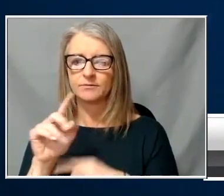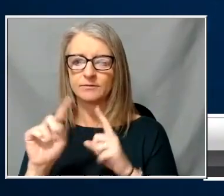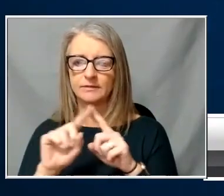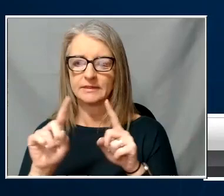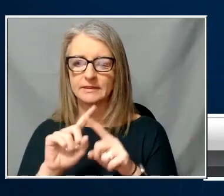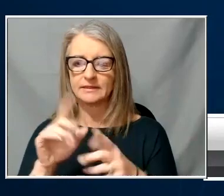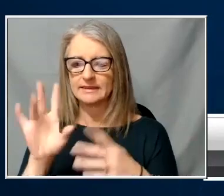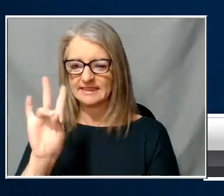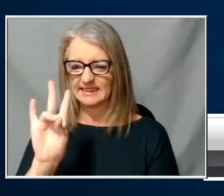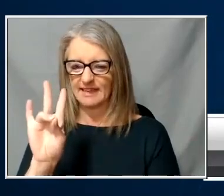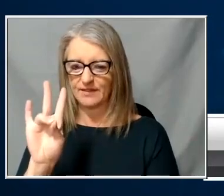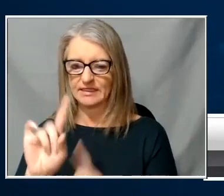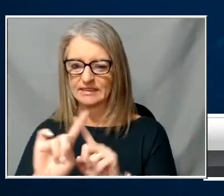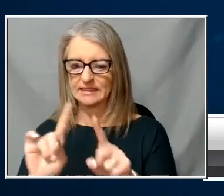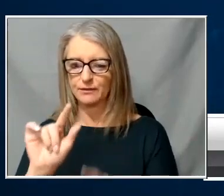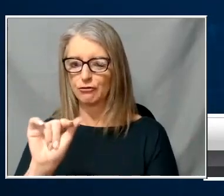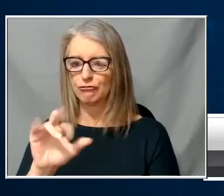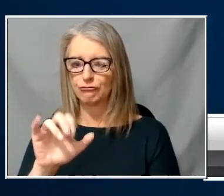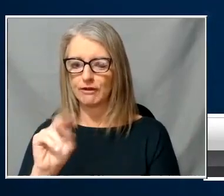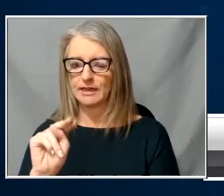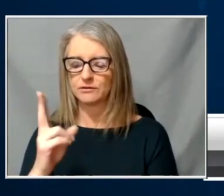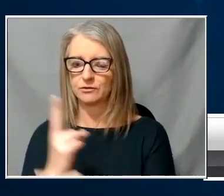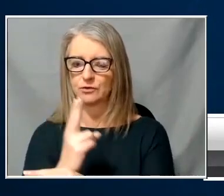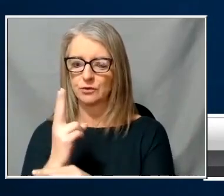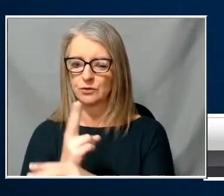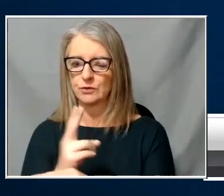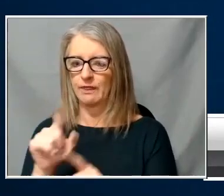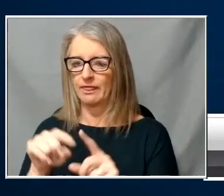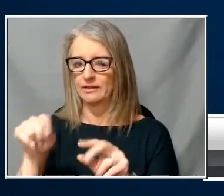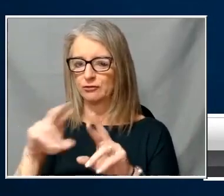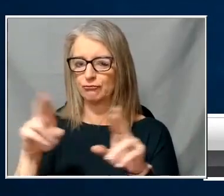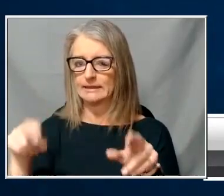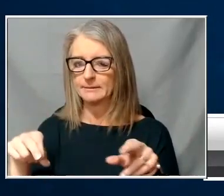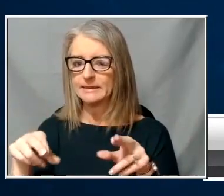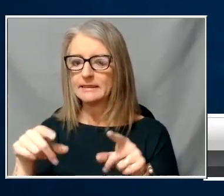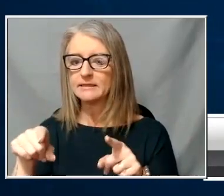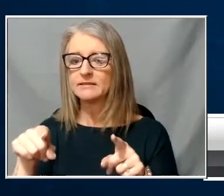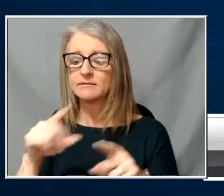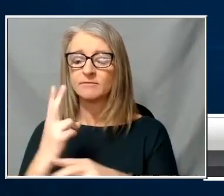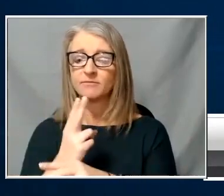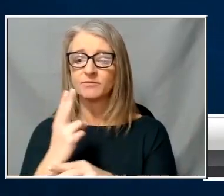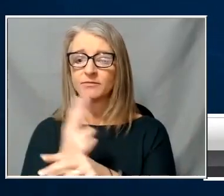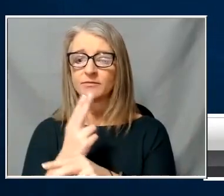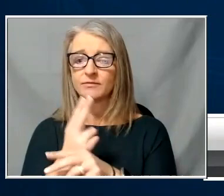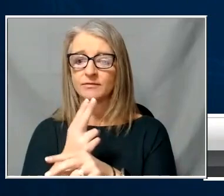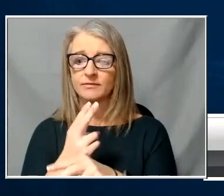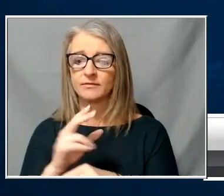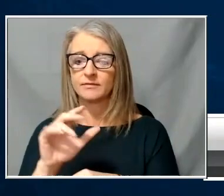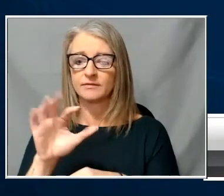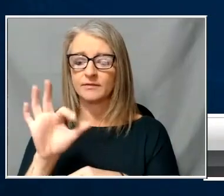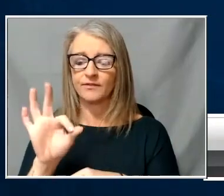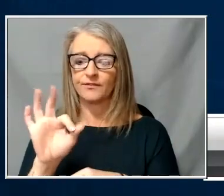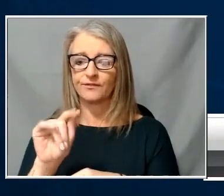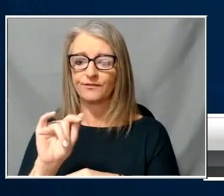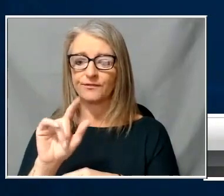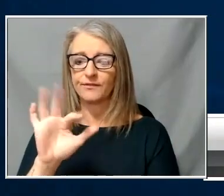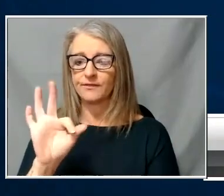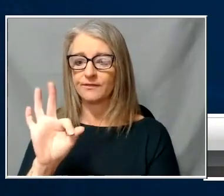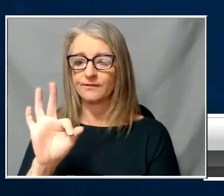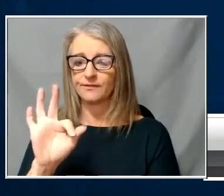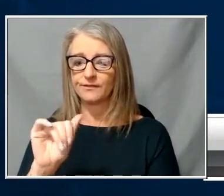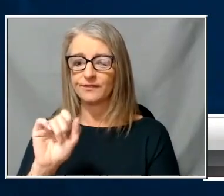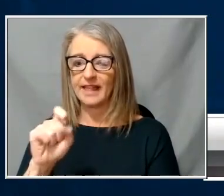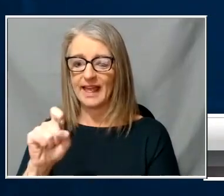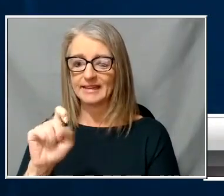7 grains. You can use it. And this recipe, I use ground flaxseed and chia seed to add more